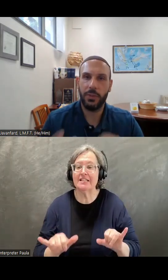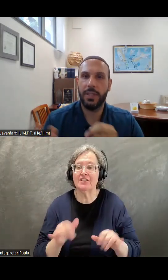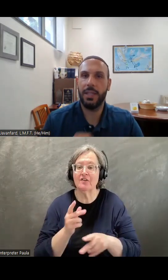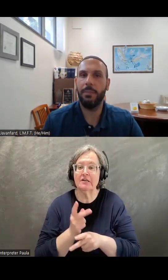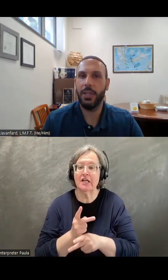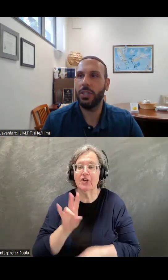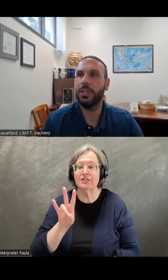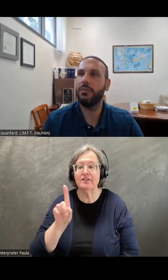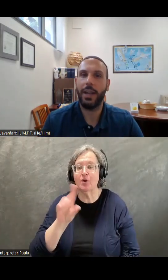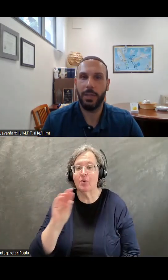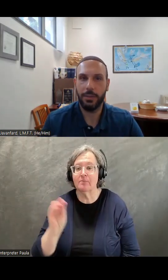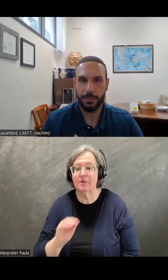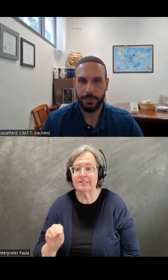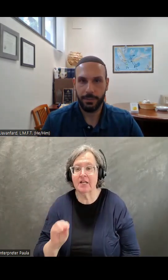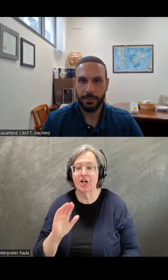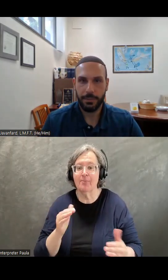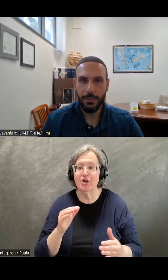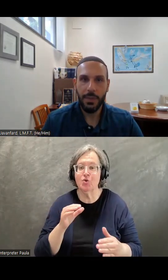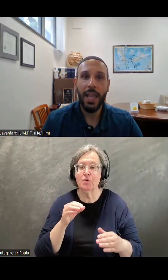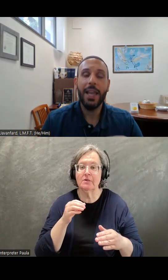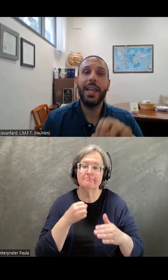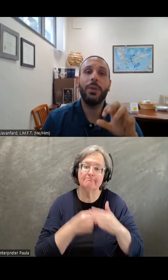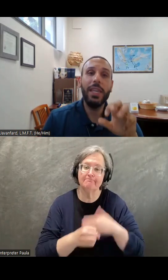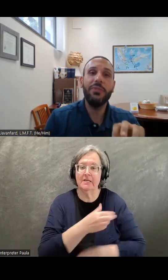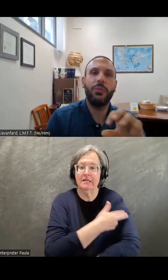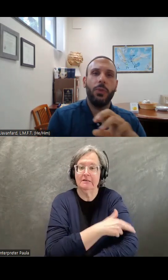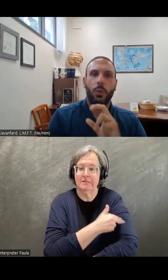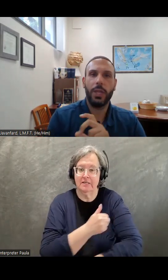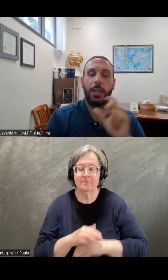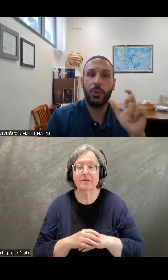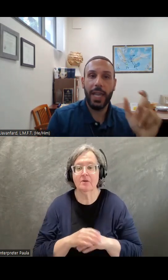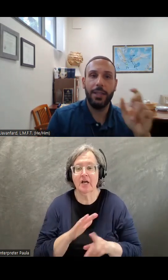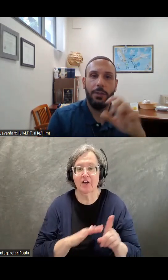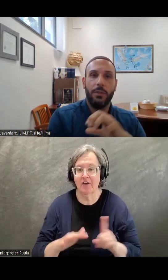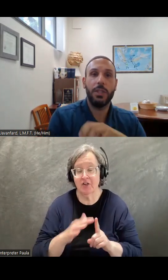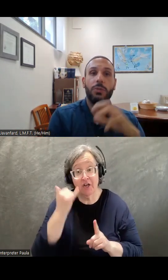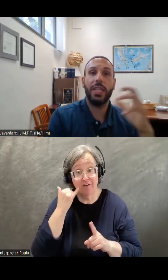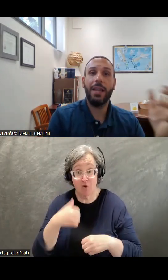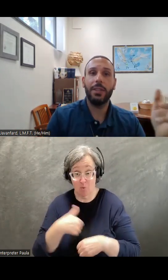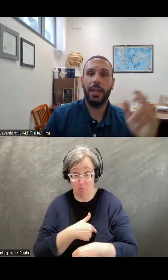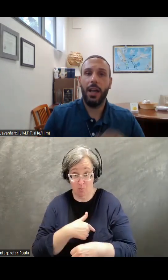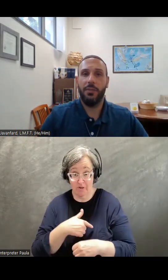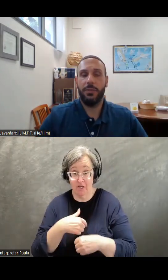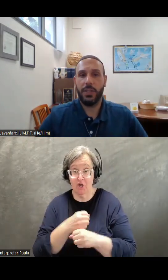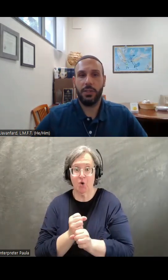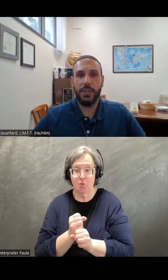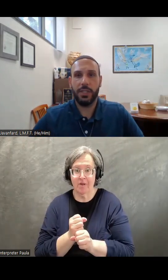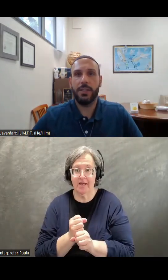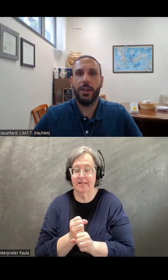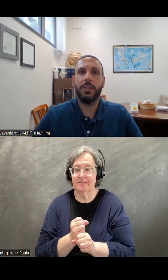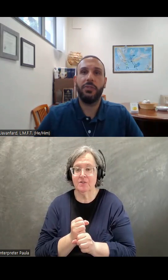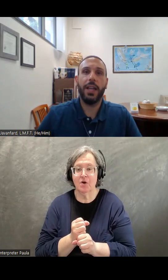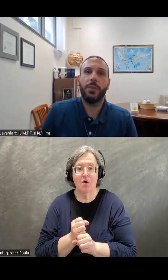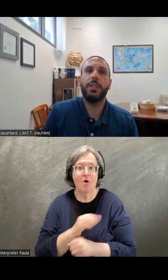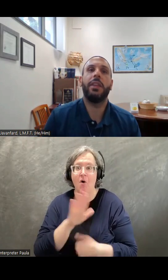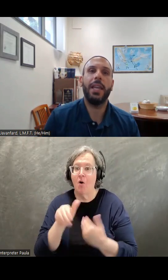71% versus an inpatient environment. Now, if we create the totality of the services